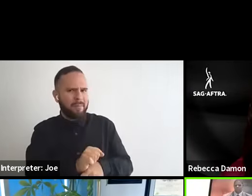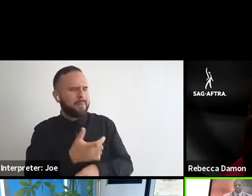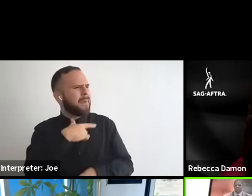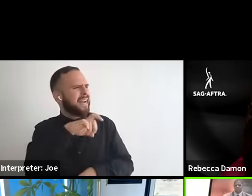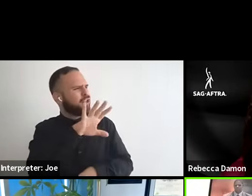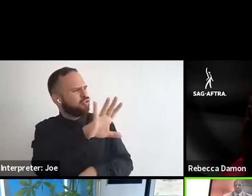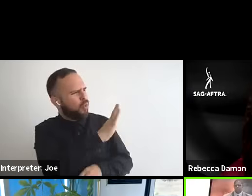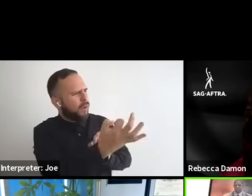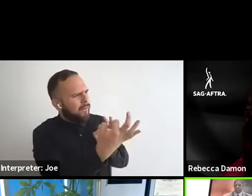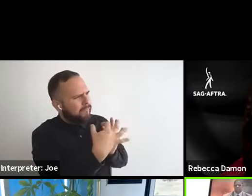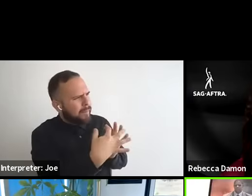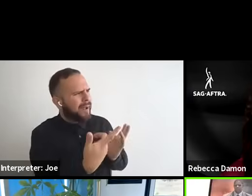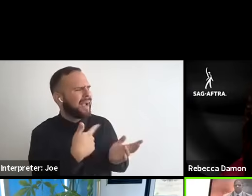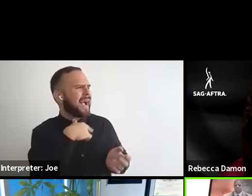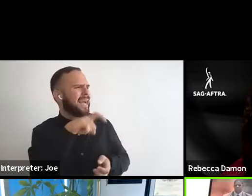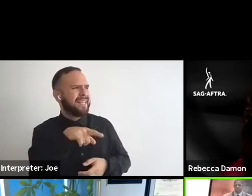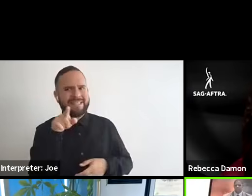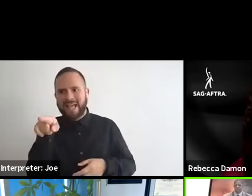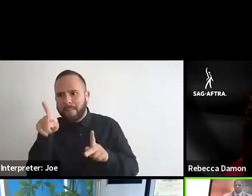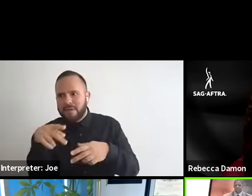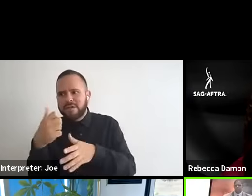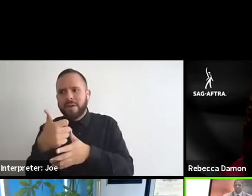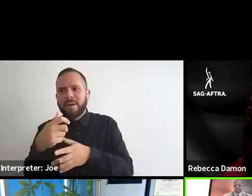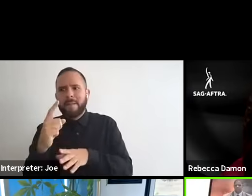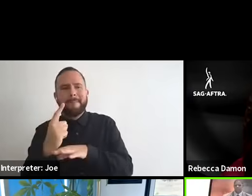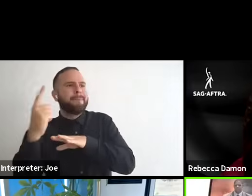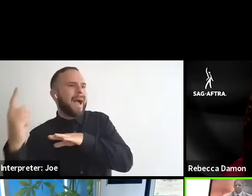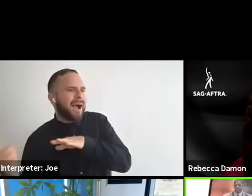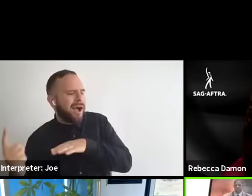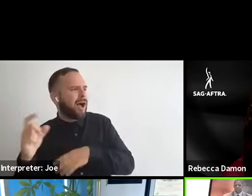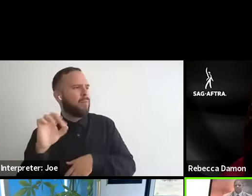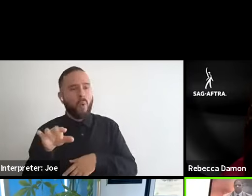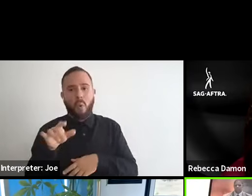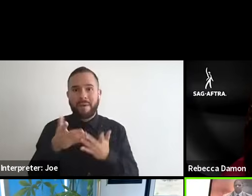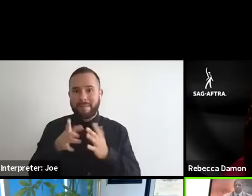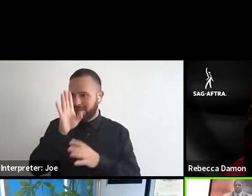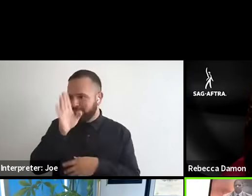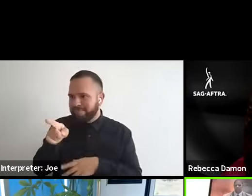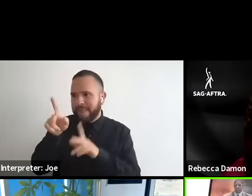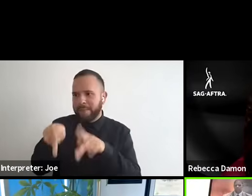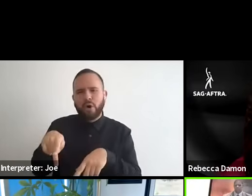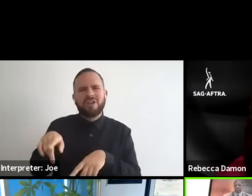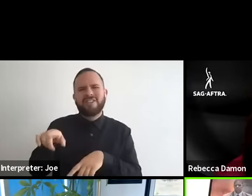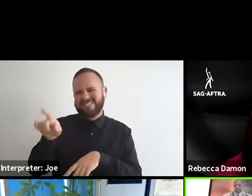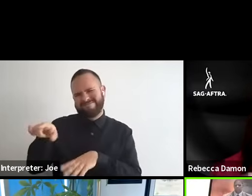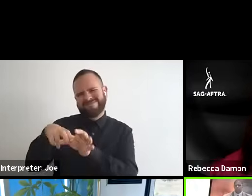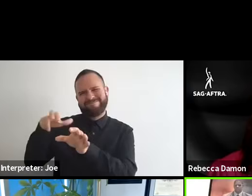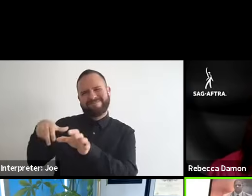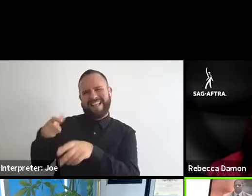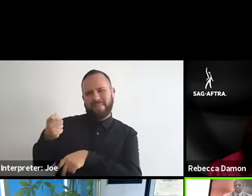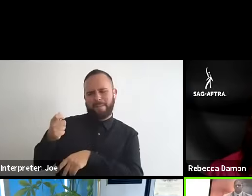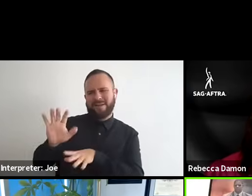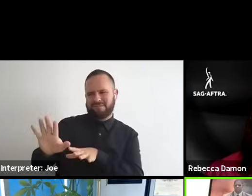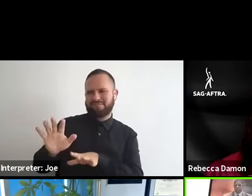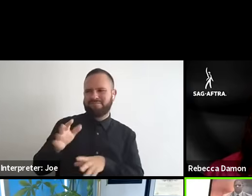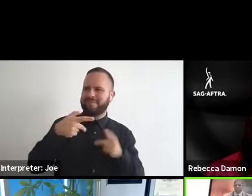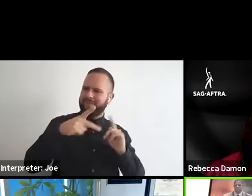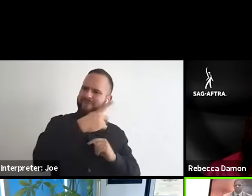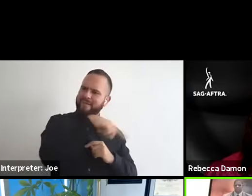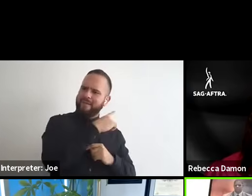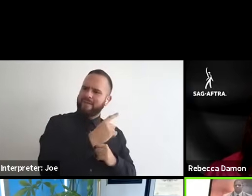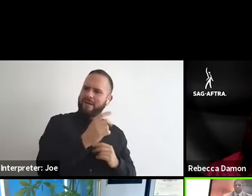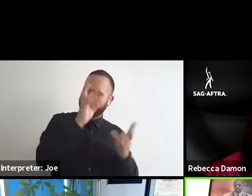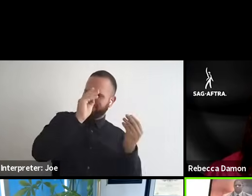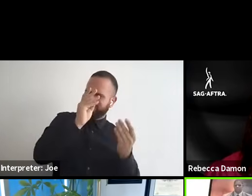need you to back up respectfully and allow so-and-so to run the ball on that. Then they have to take cues from you because you're the artist.